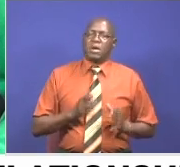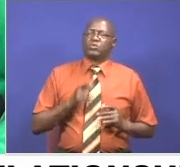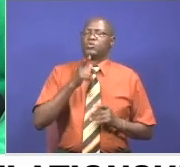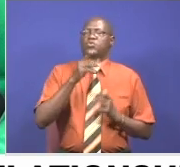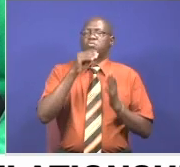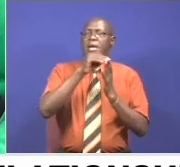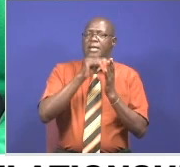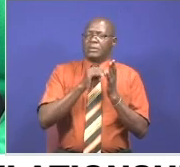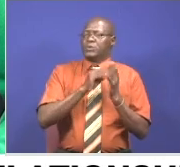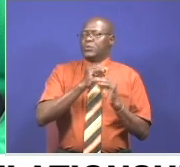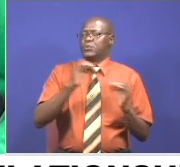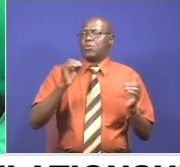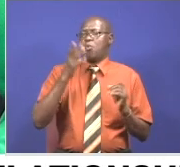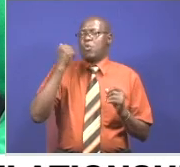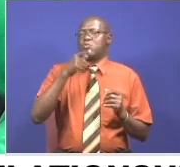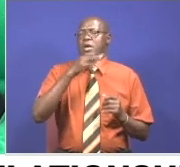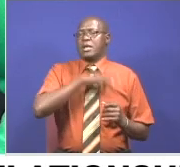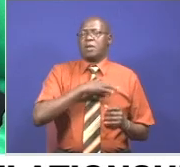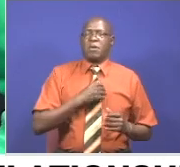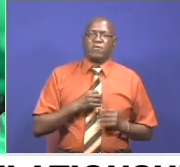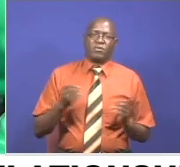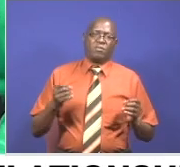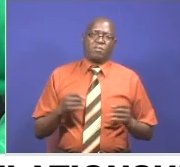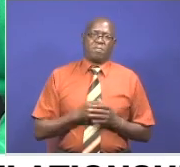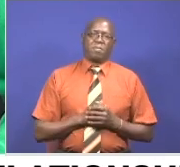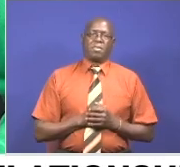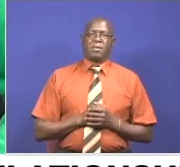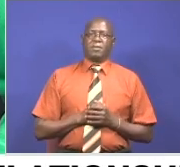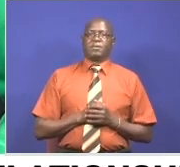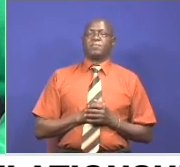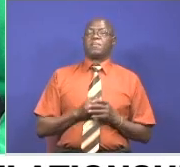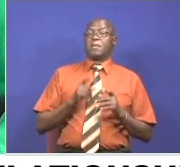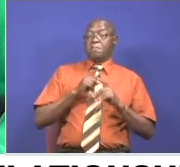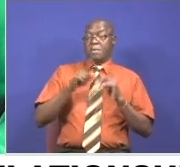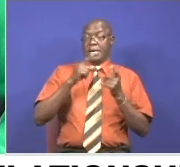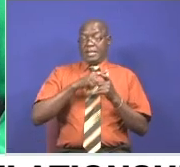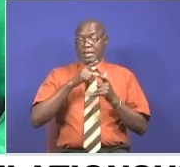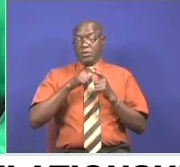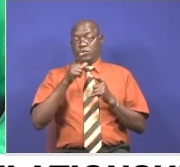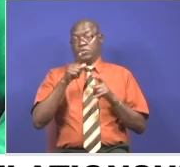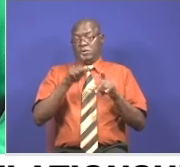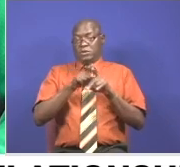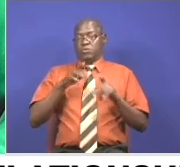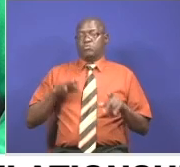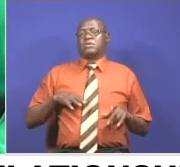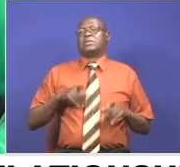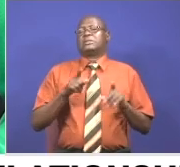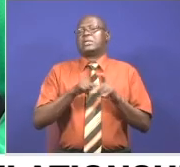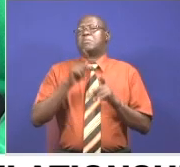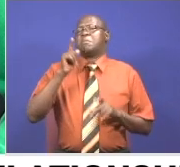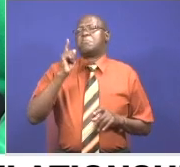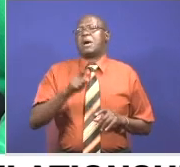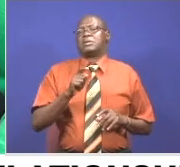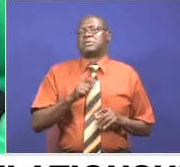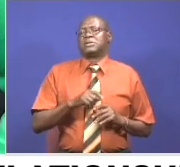you don't have an income. They will get an income and things might turn around. But then you as a lady, you need to also to have a threshold. You cannot be